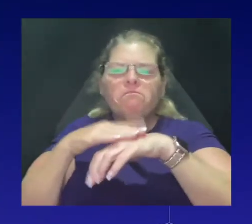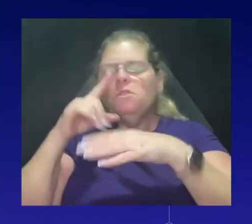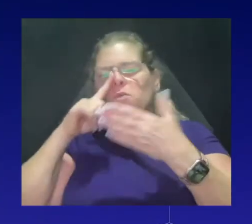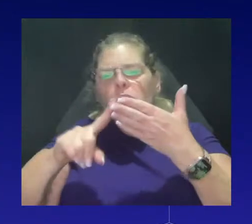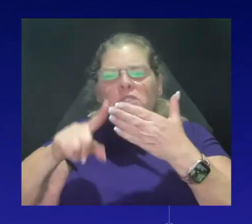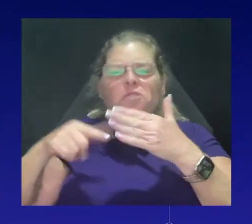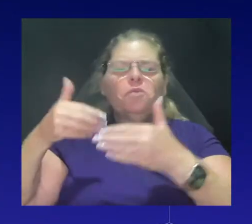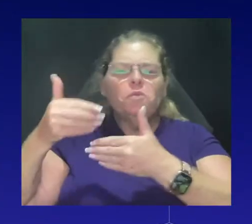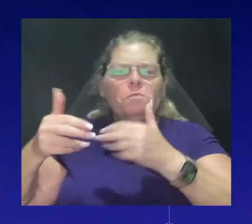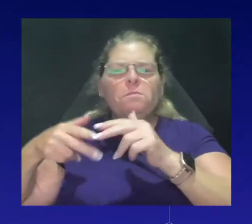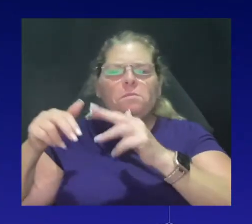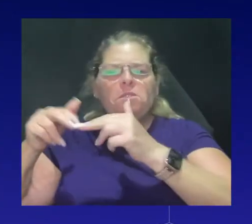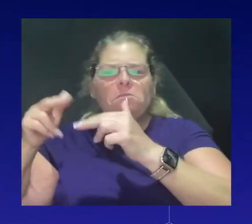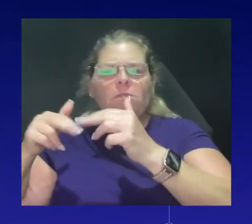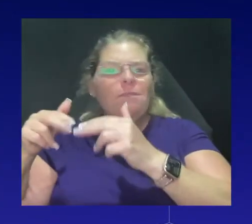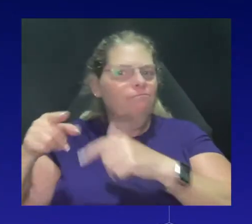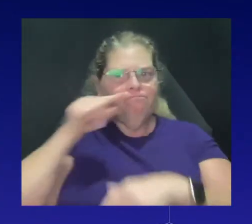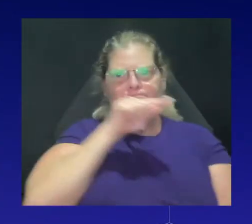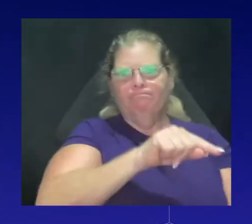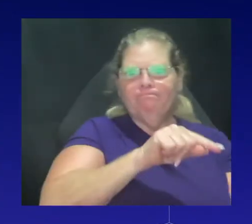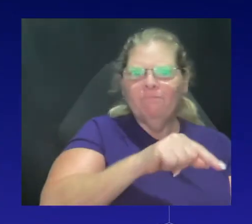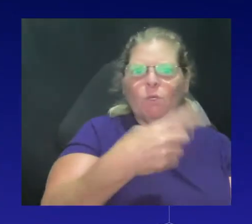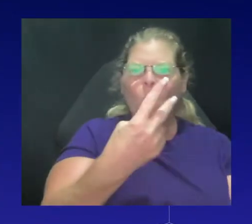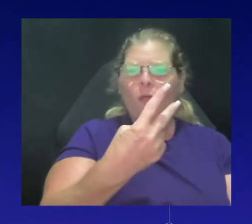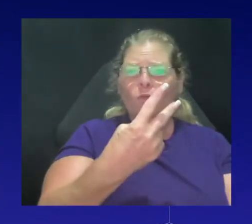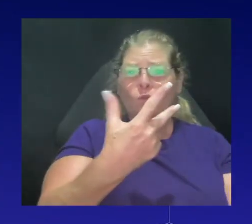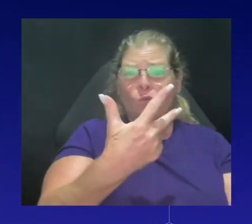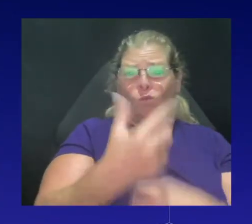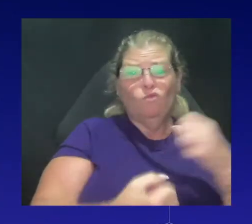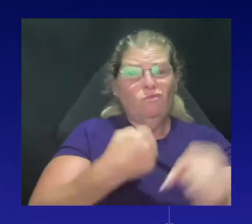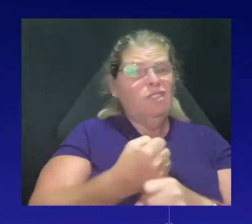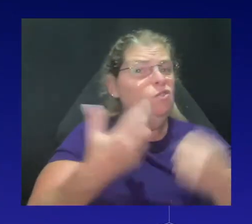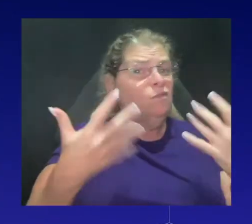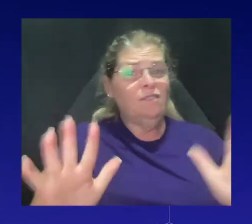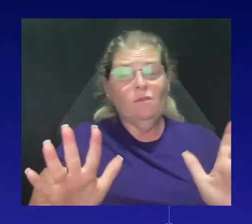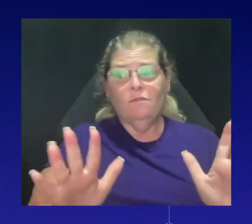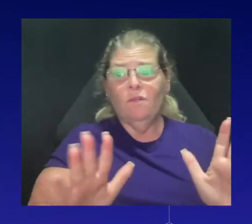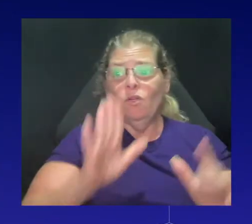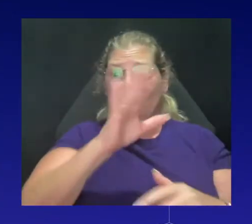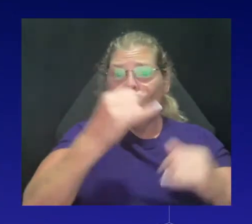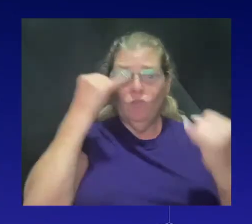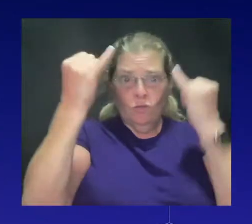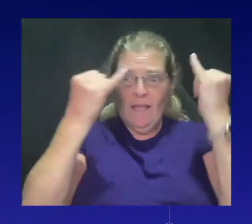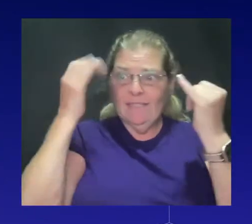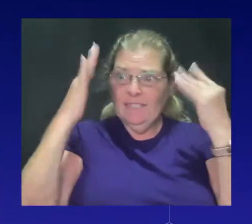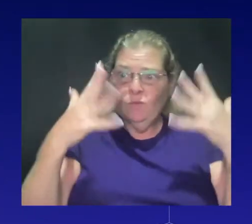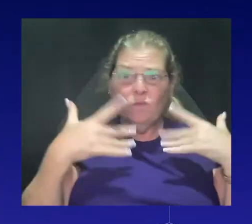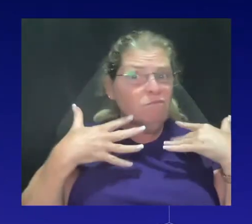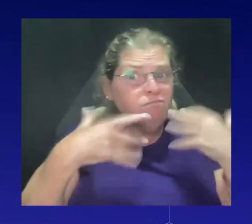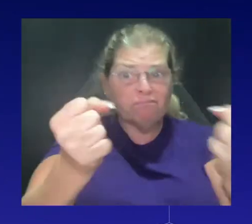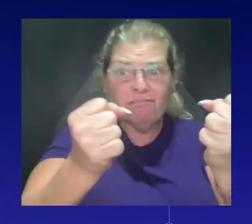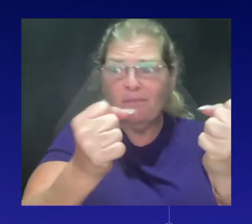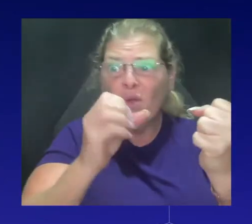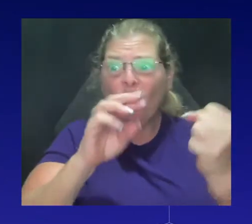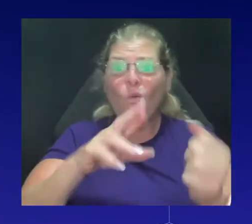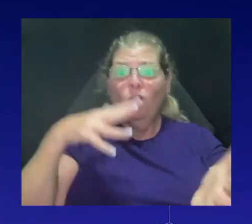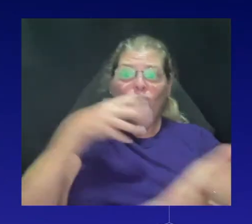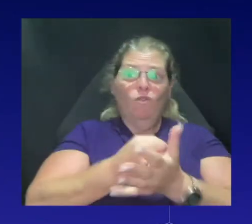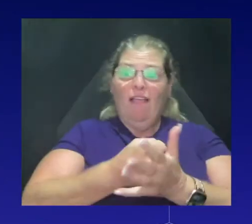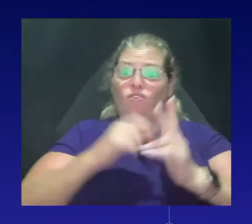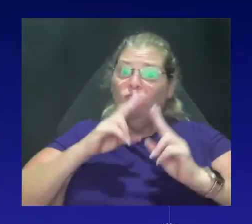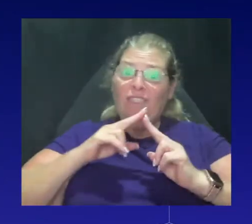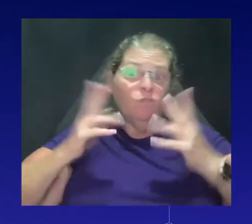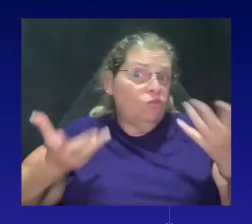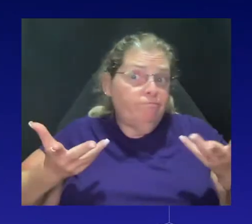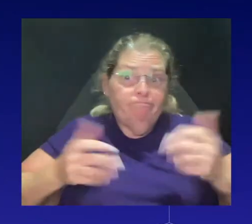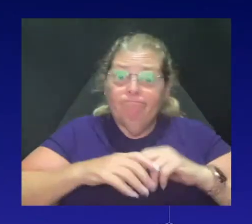2 or 3 years. Your idea is going to fly or fall. And we don't mind. We expect